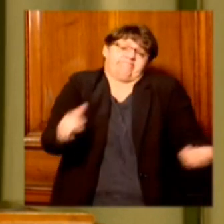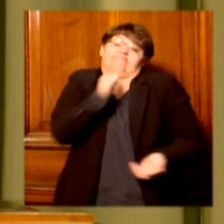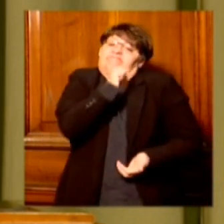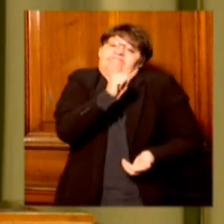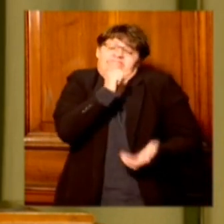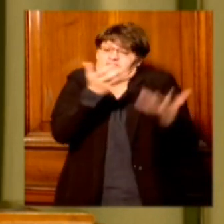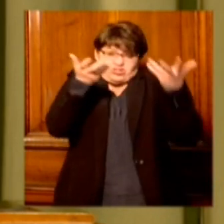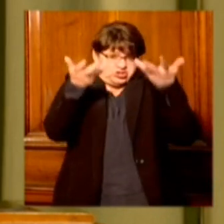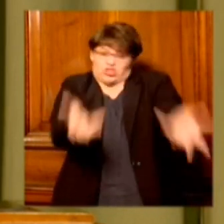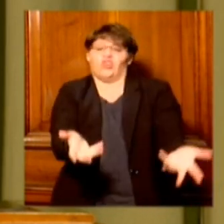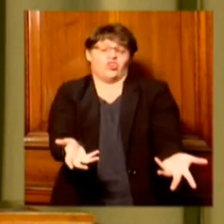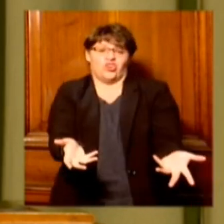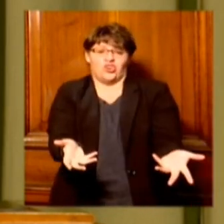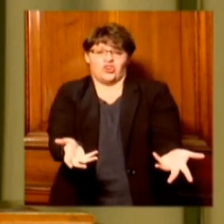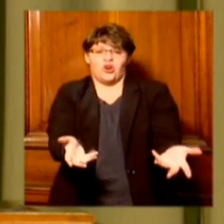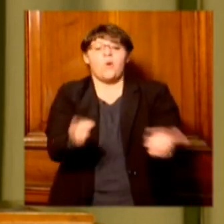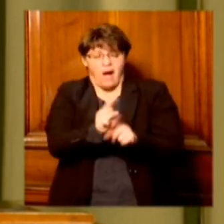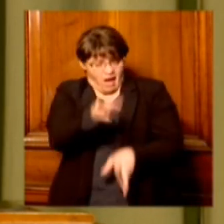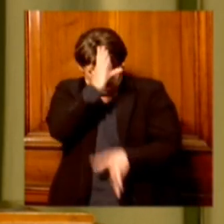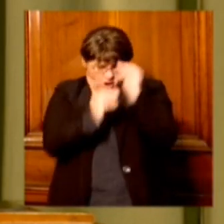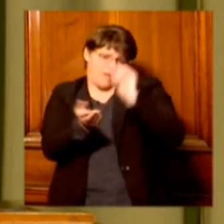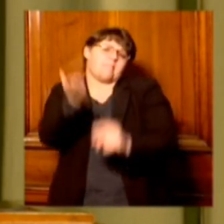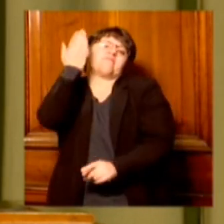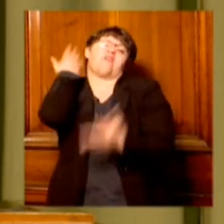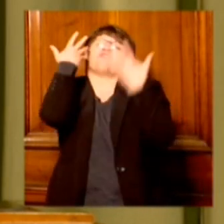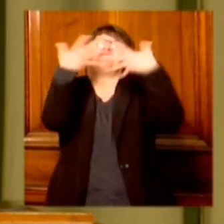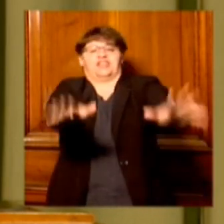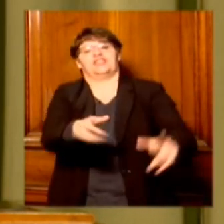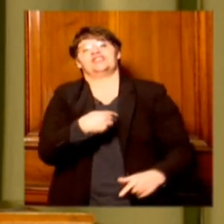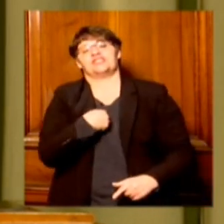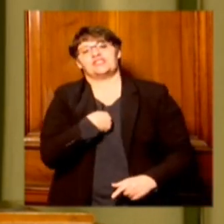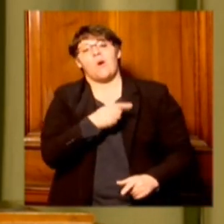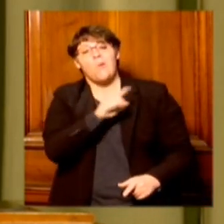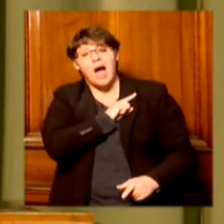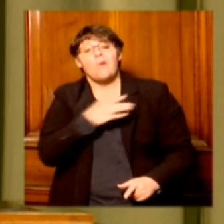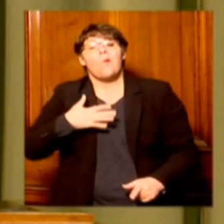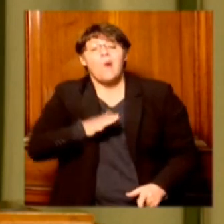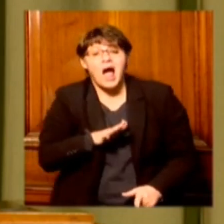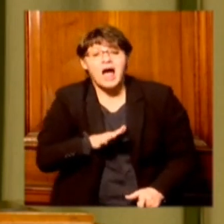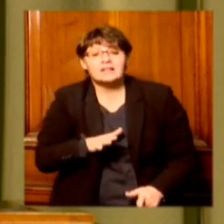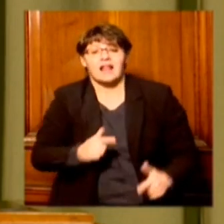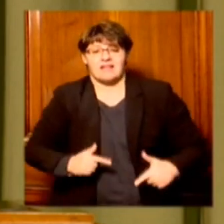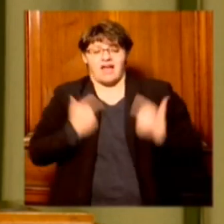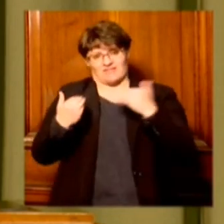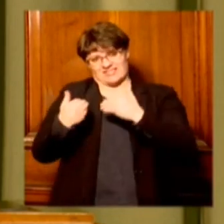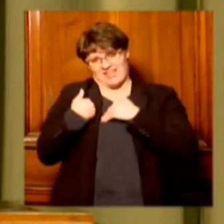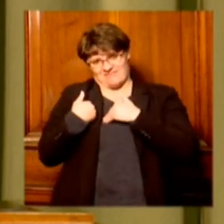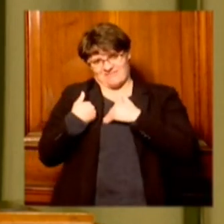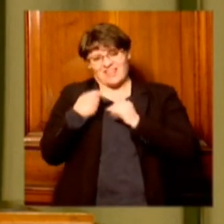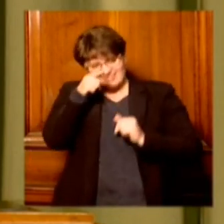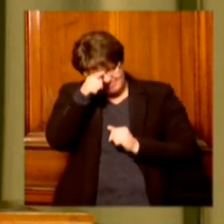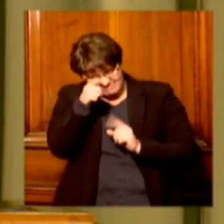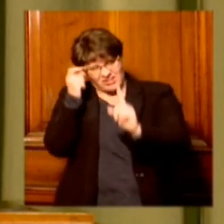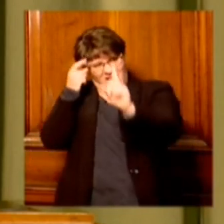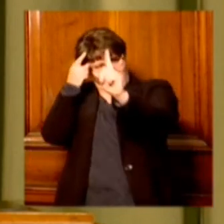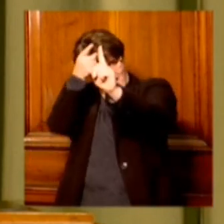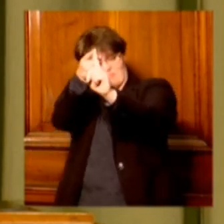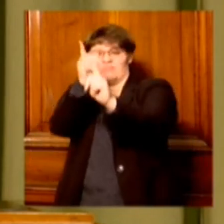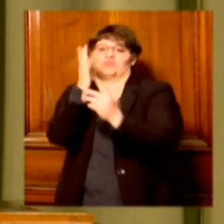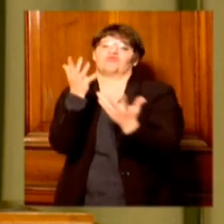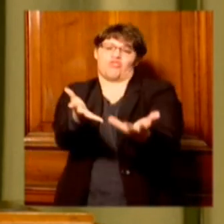may, but indeed it was in the best interest of saving lives. Ultimately, we had to